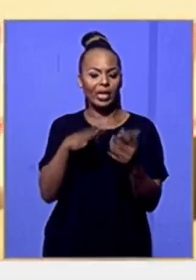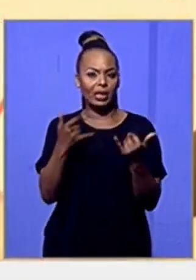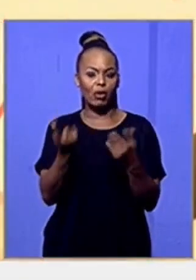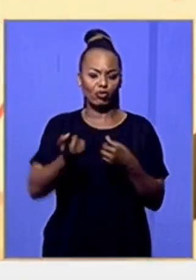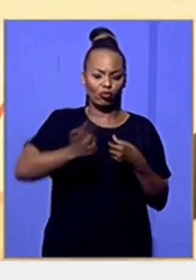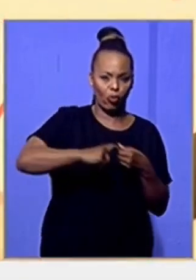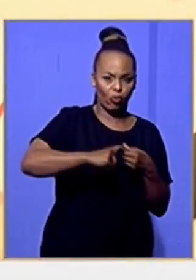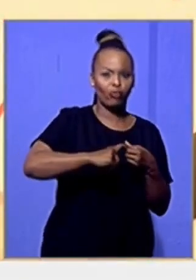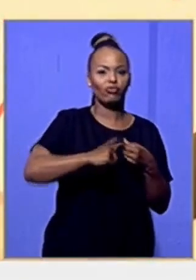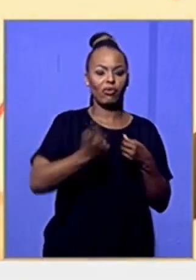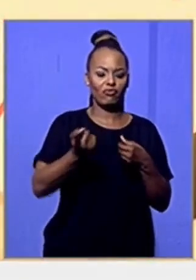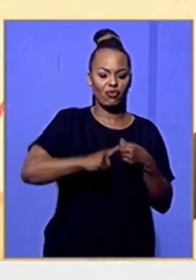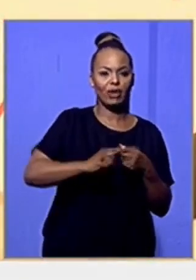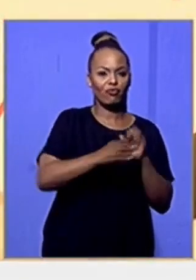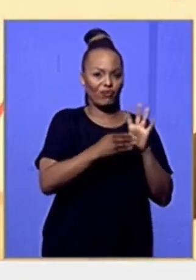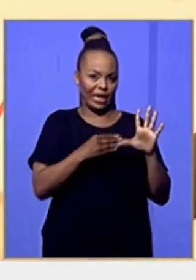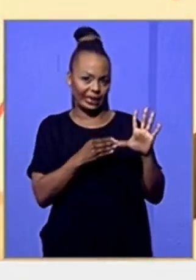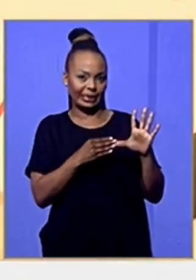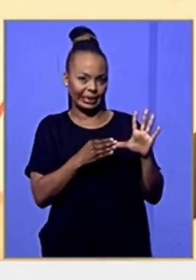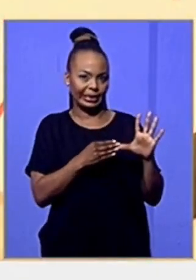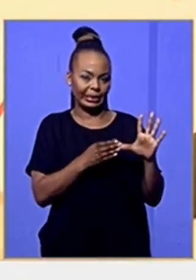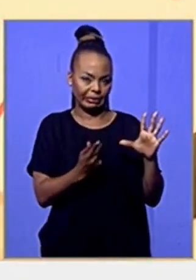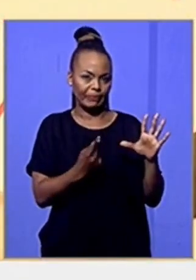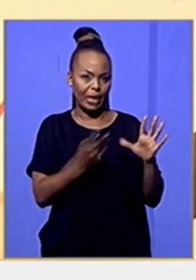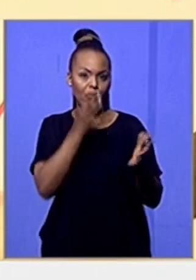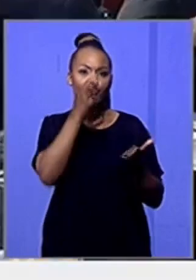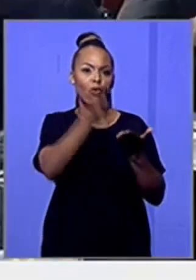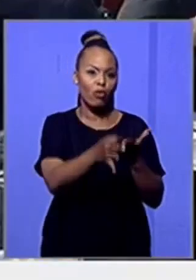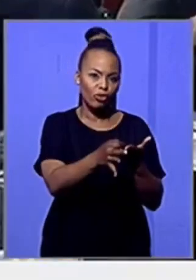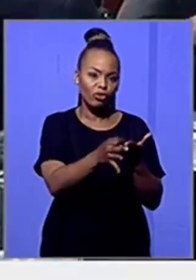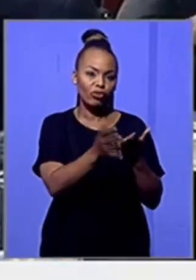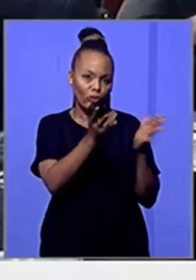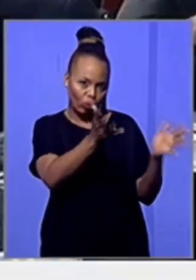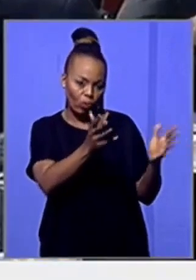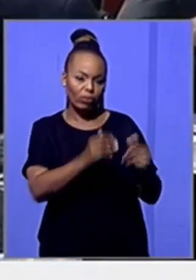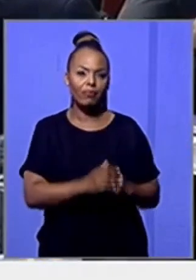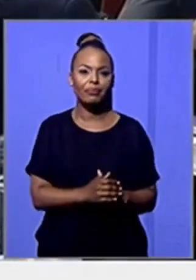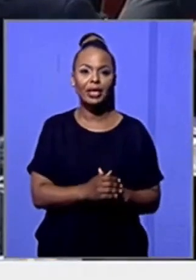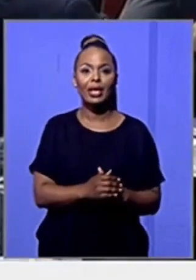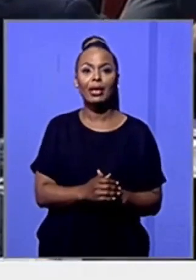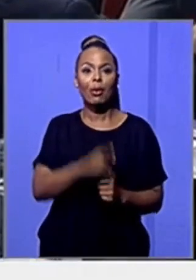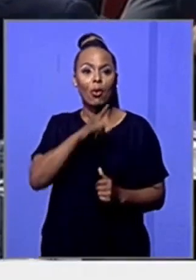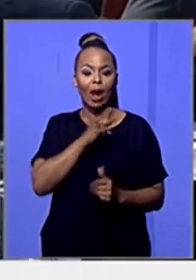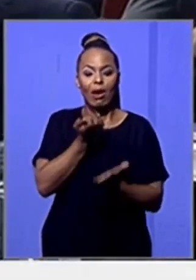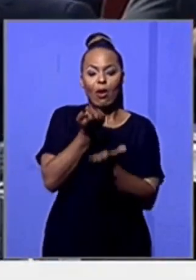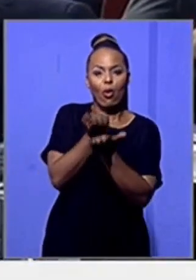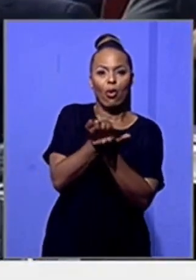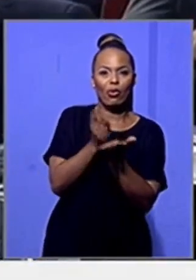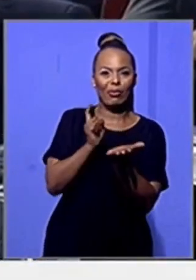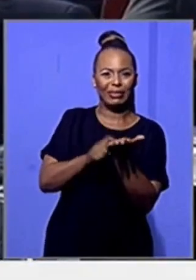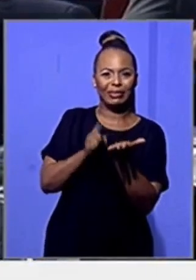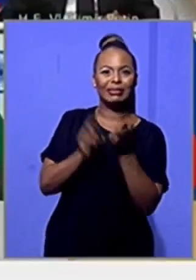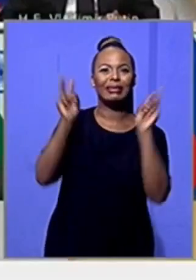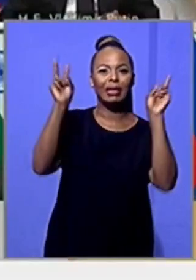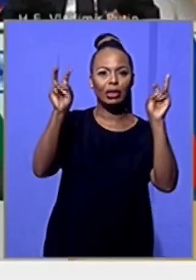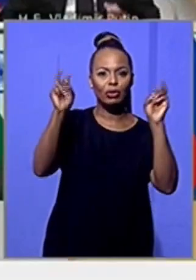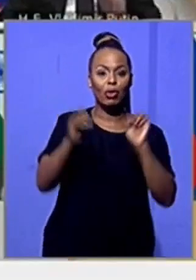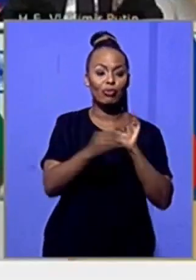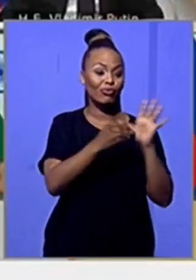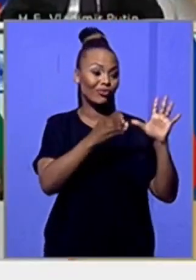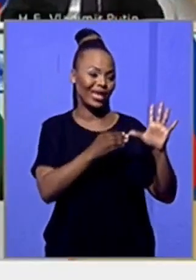magetlo or part ya BRICS, and ke taba ya gore ka taba ya economy